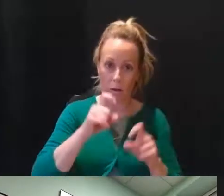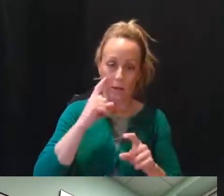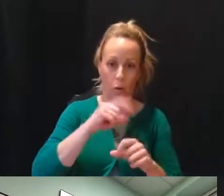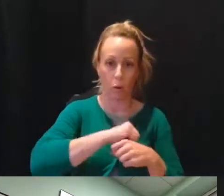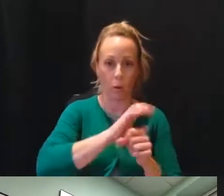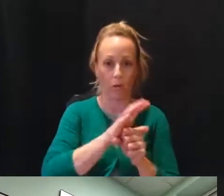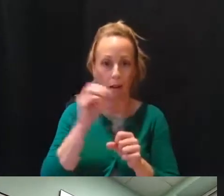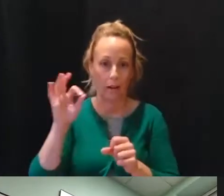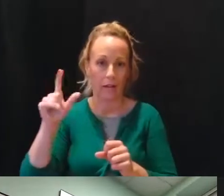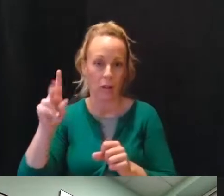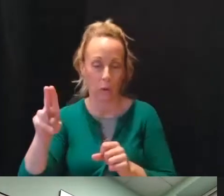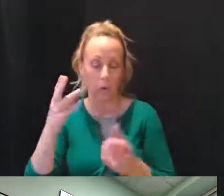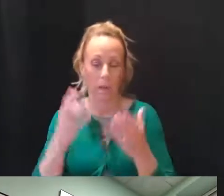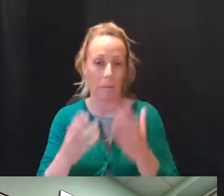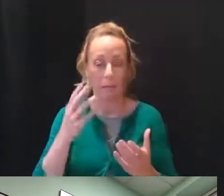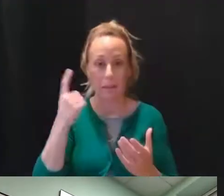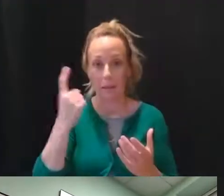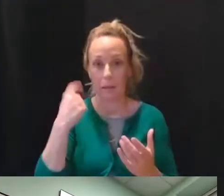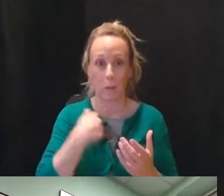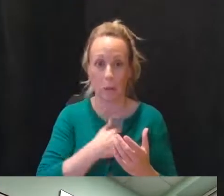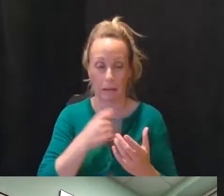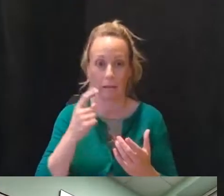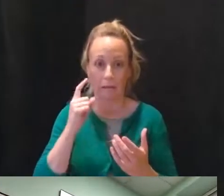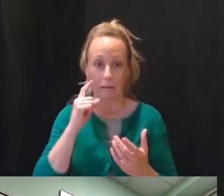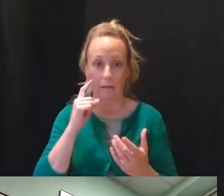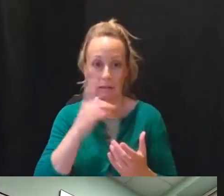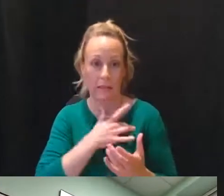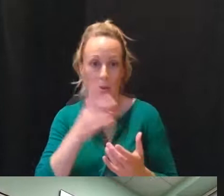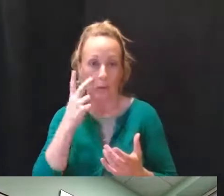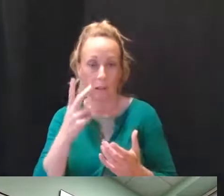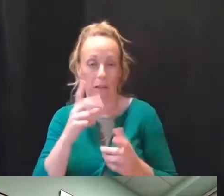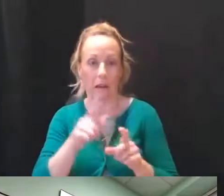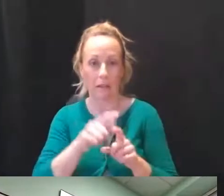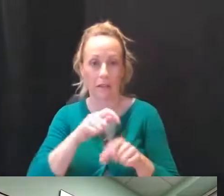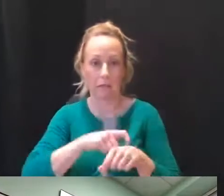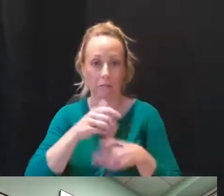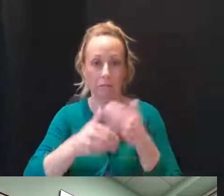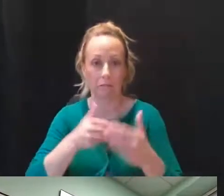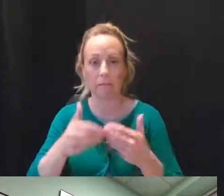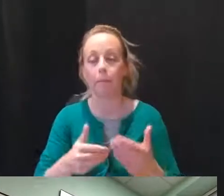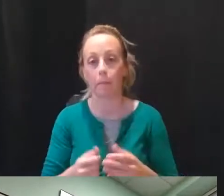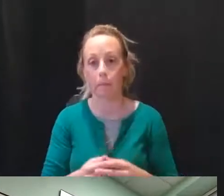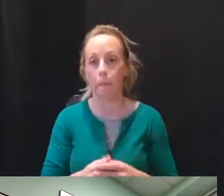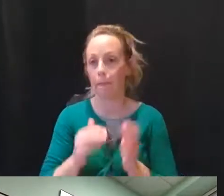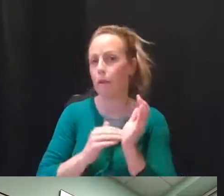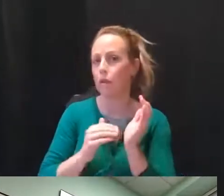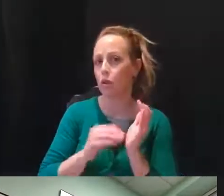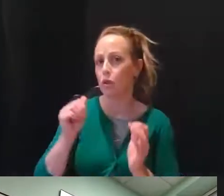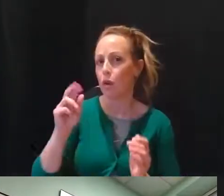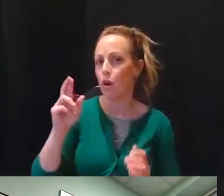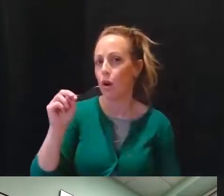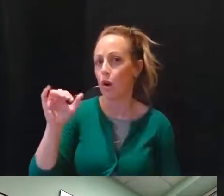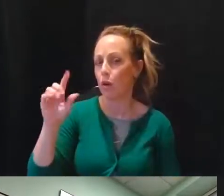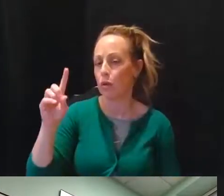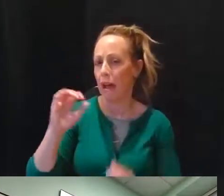Okay, so that might be something we see more of as things change. Dr. Arnold, can you describe how influenza is spread? We've